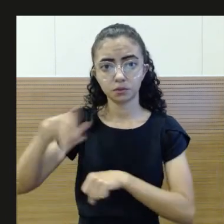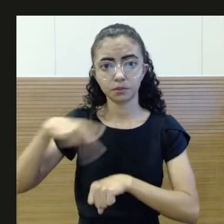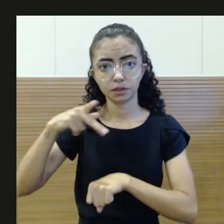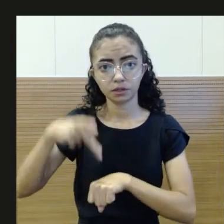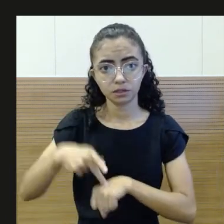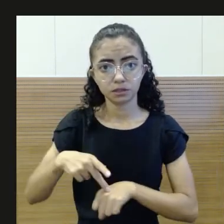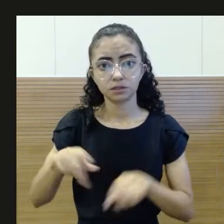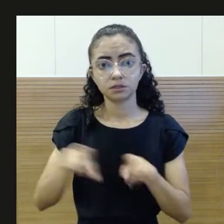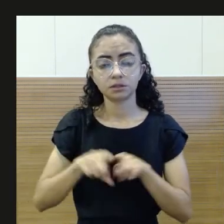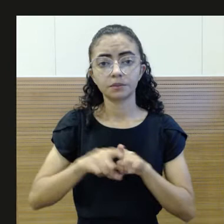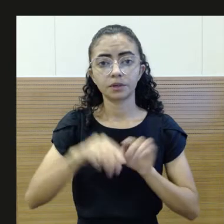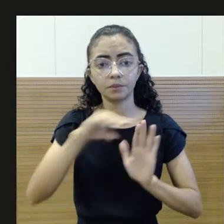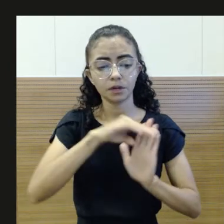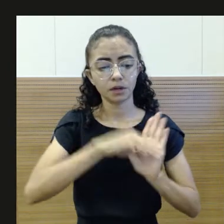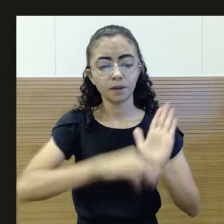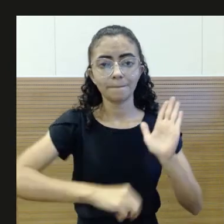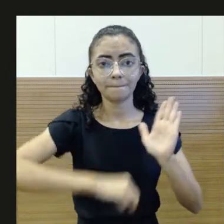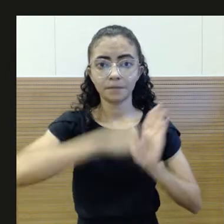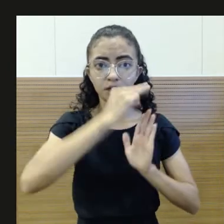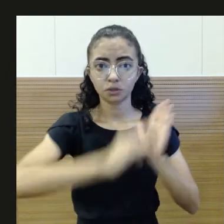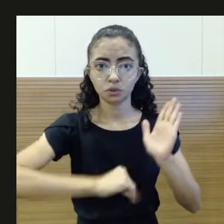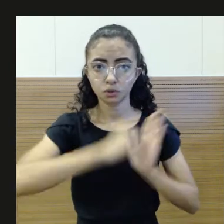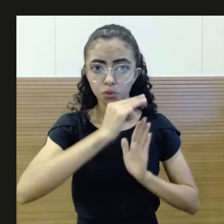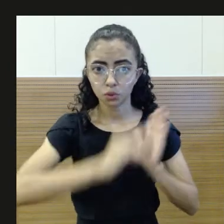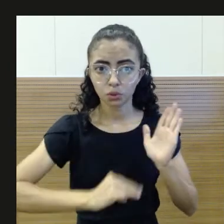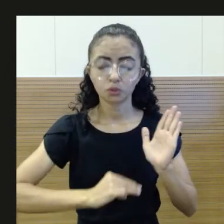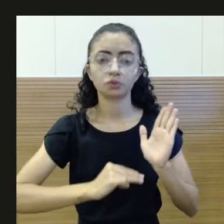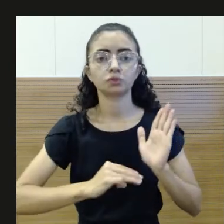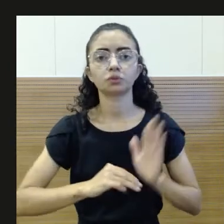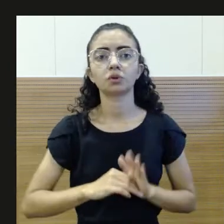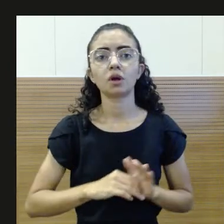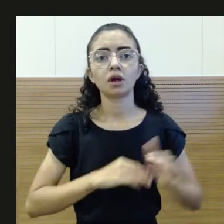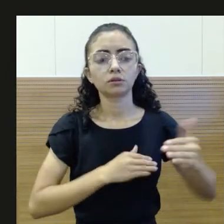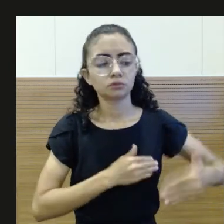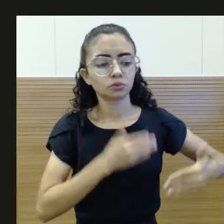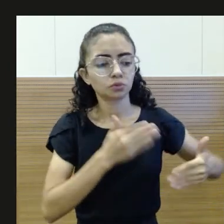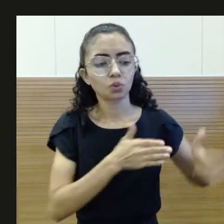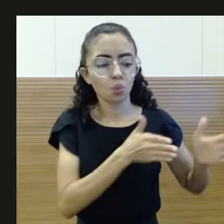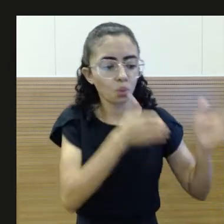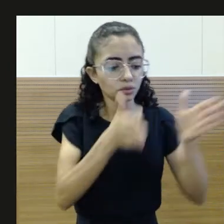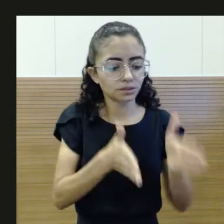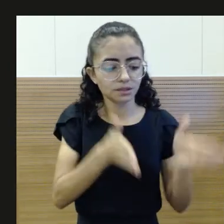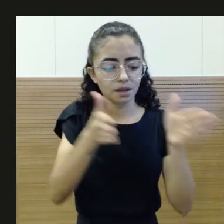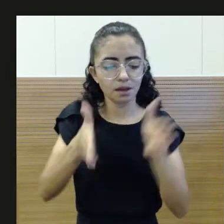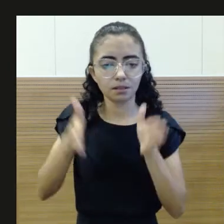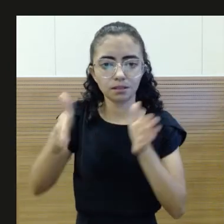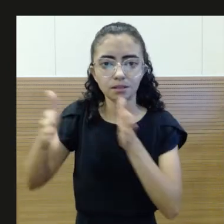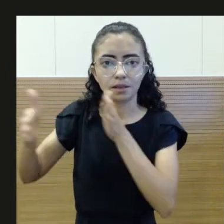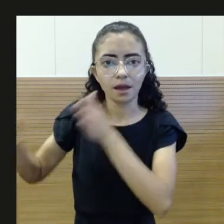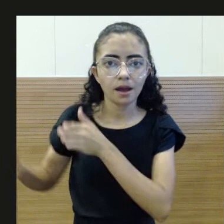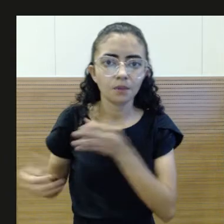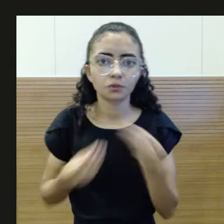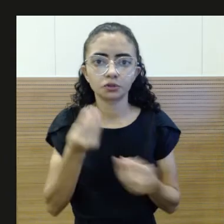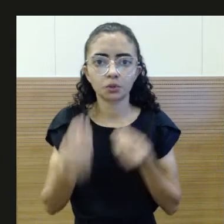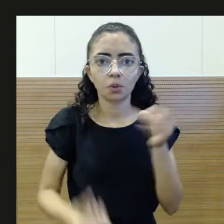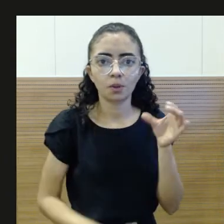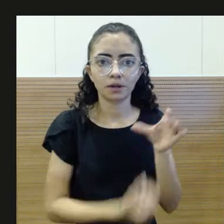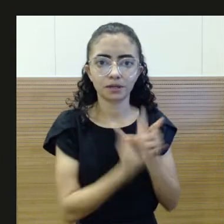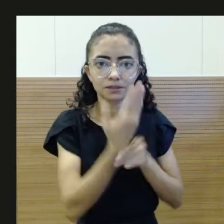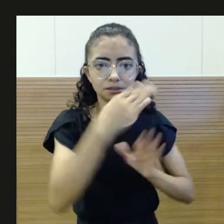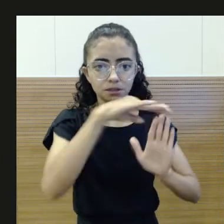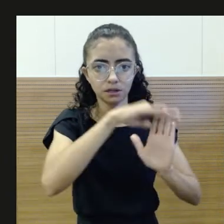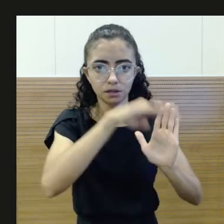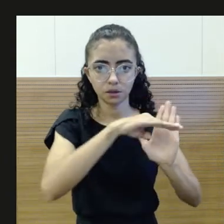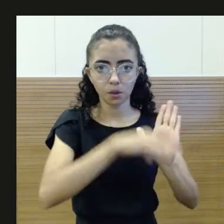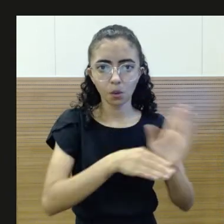We want to take more strongly this focus in sustainability in our food systems. Many of these